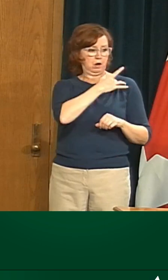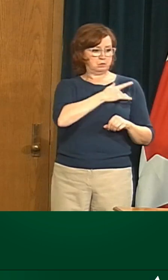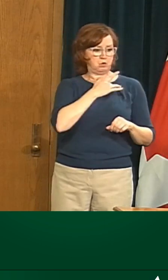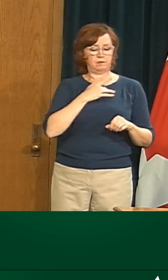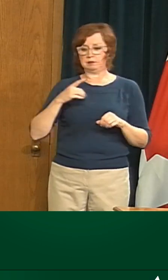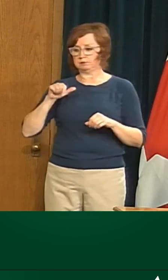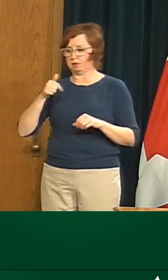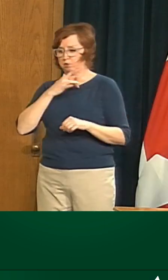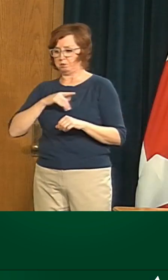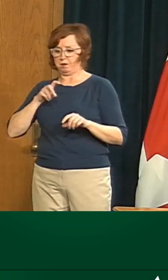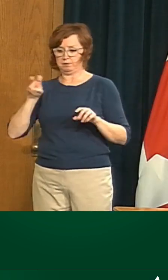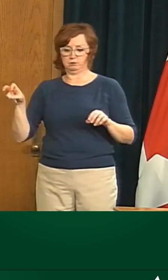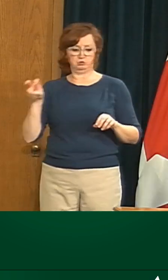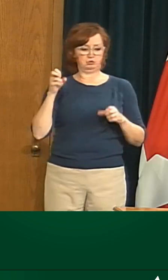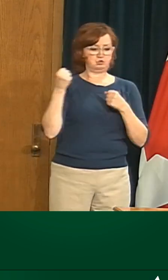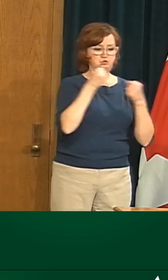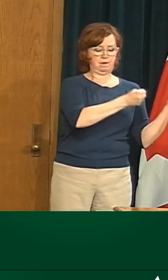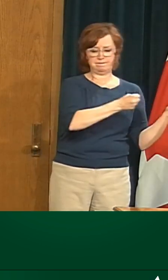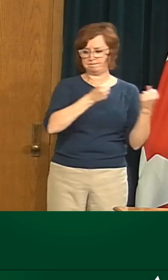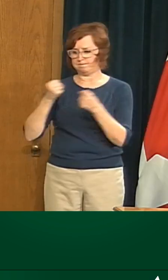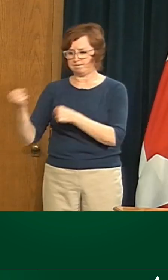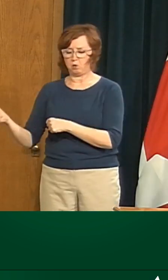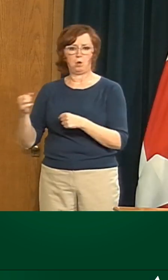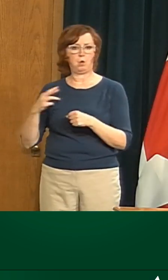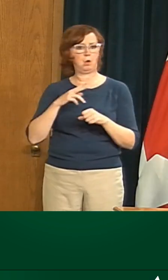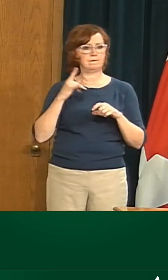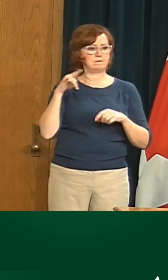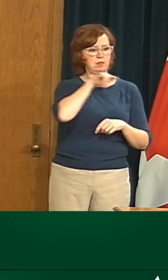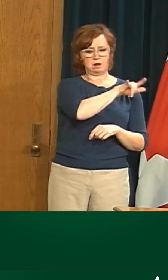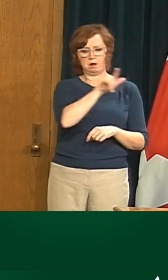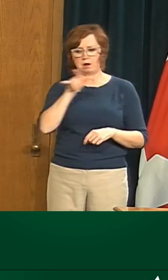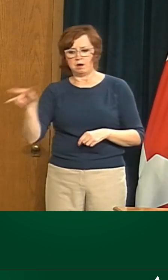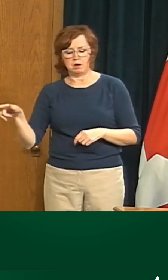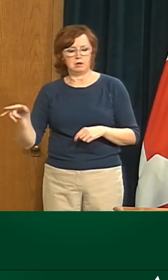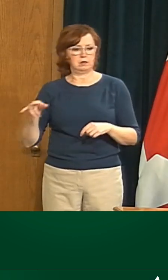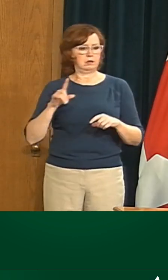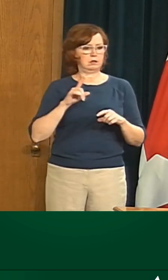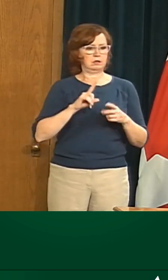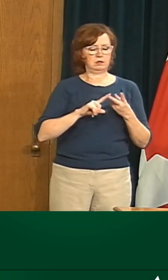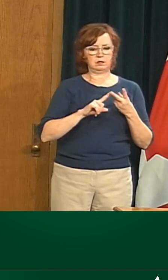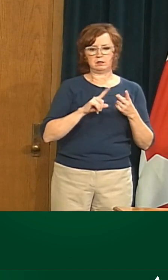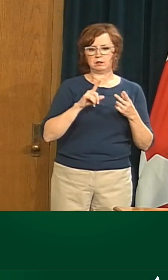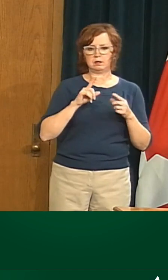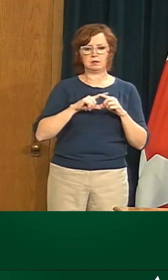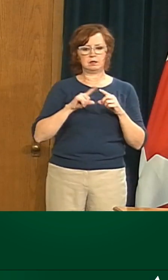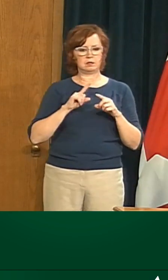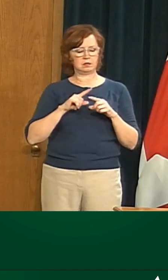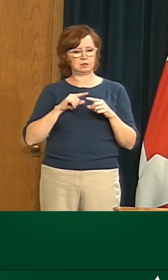to beefing that up? Something with a bit more teeth, further restrictions or enforcement, highway patrols,